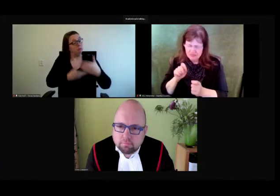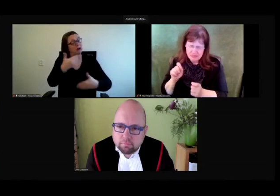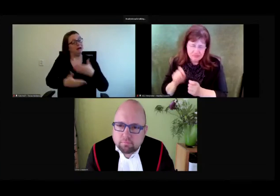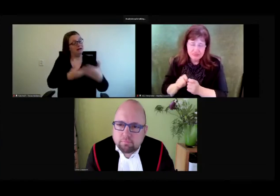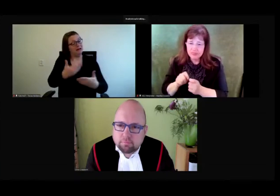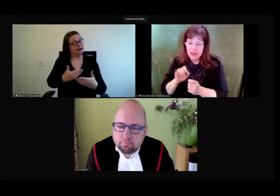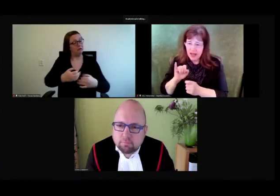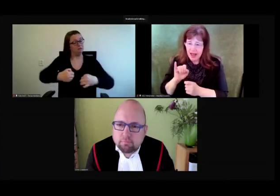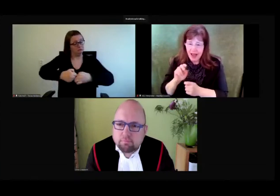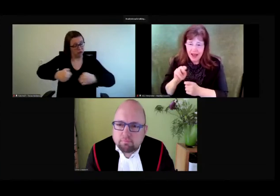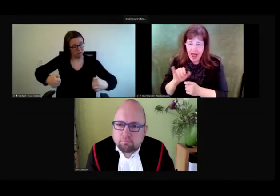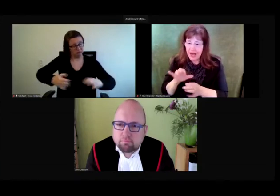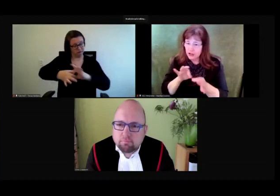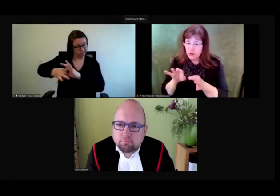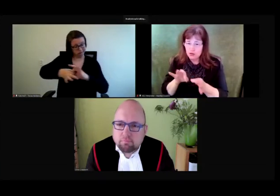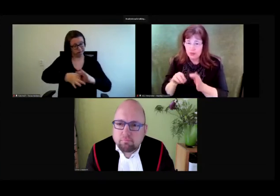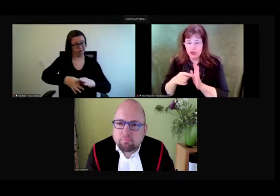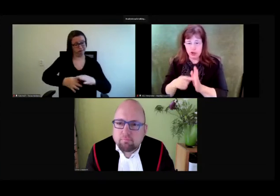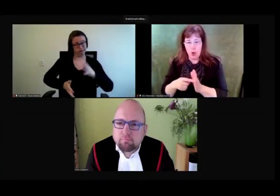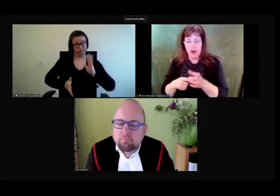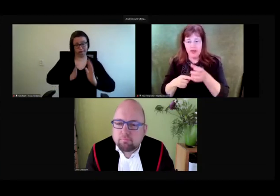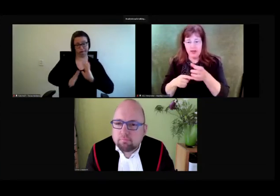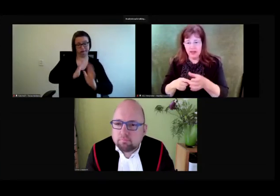spatial relations, and they also